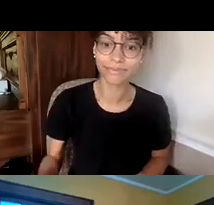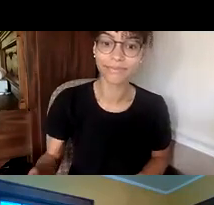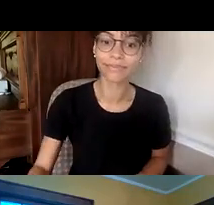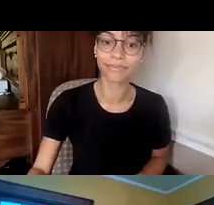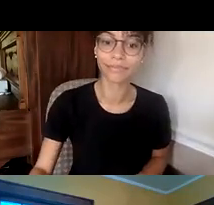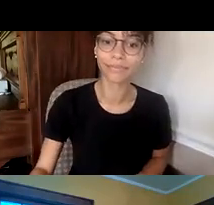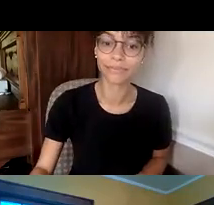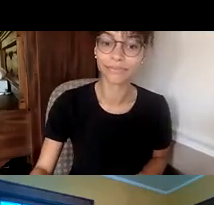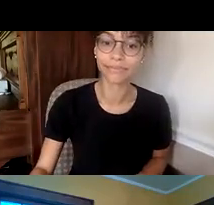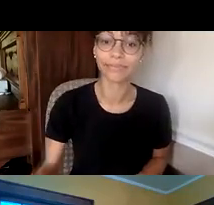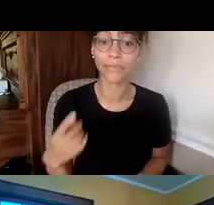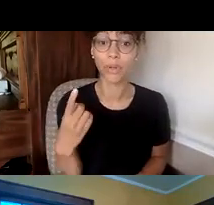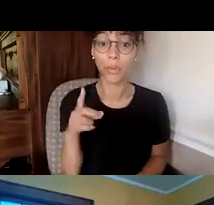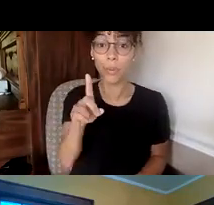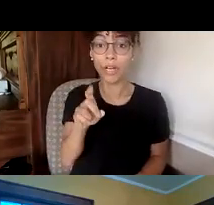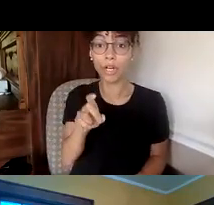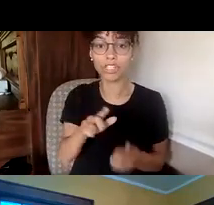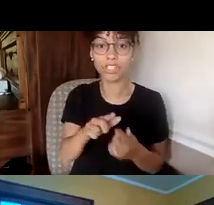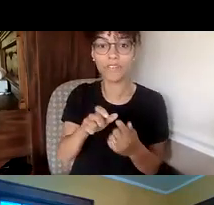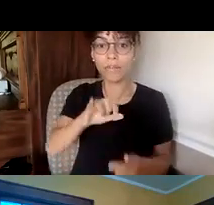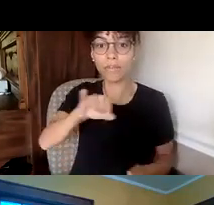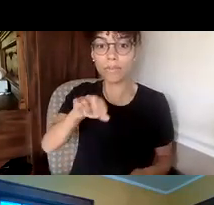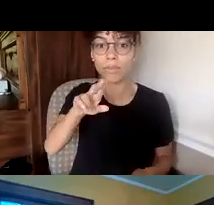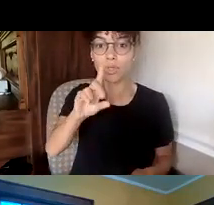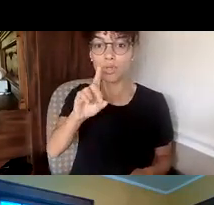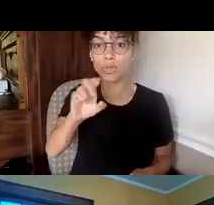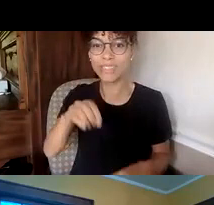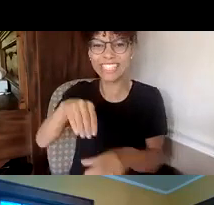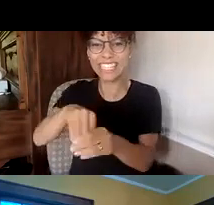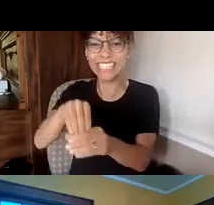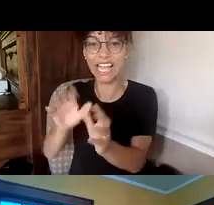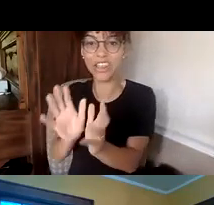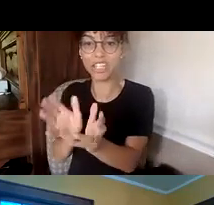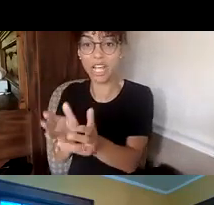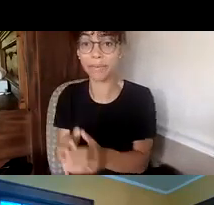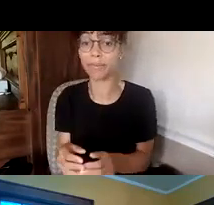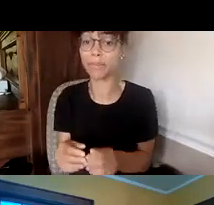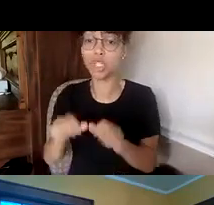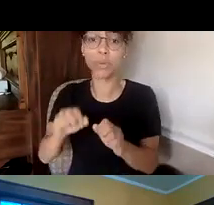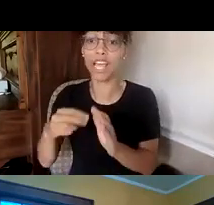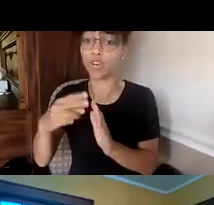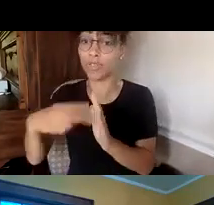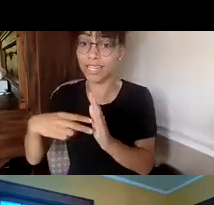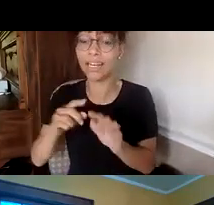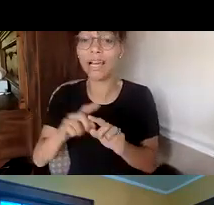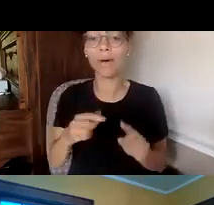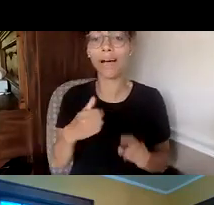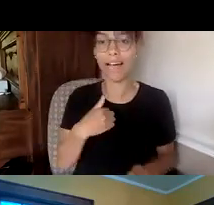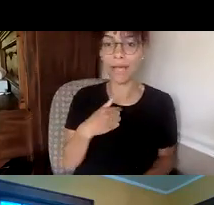All right, I got a question here from Jude in the chat. You're welcome to read along. I will also read it out